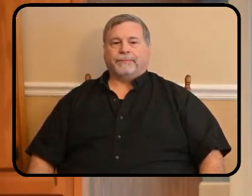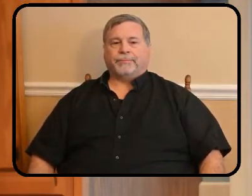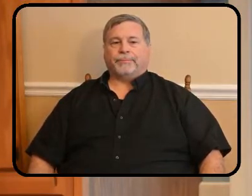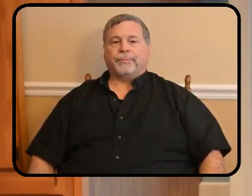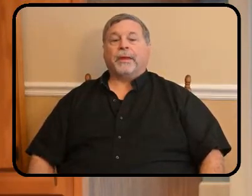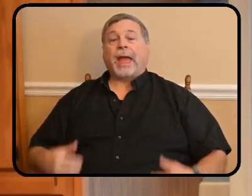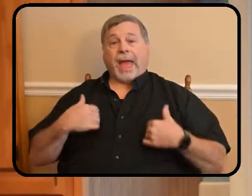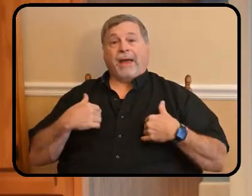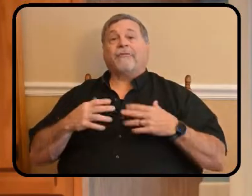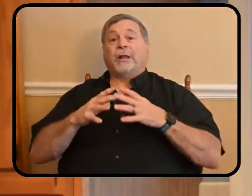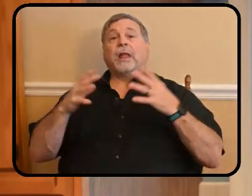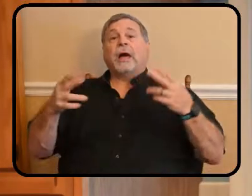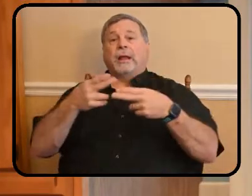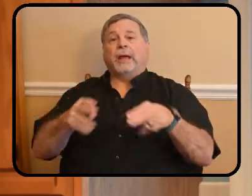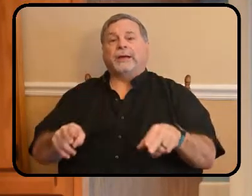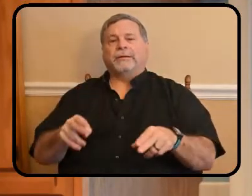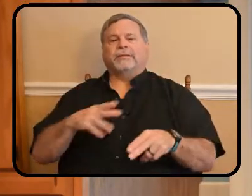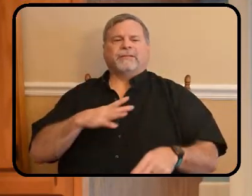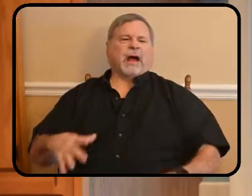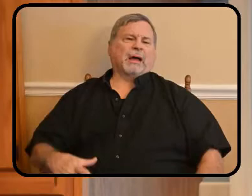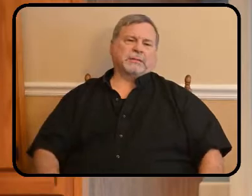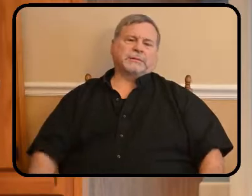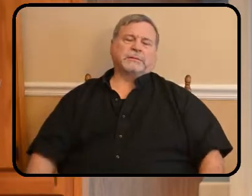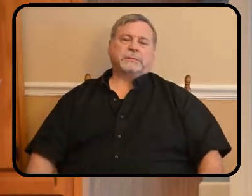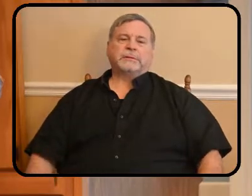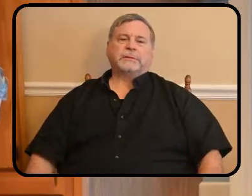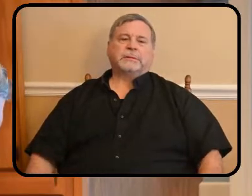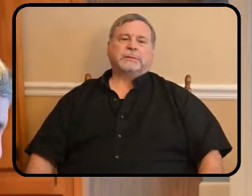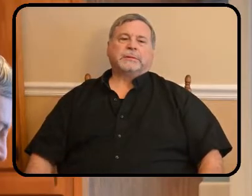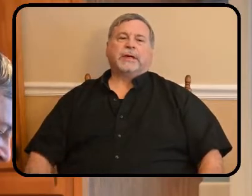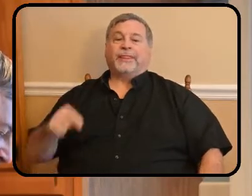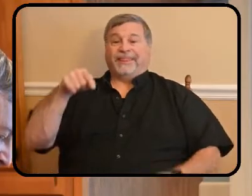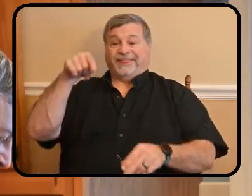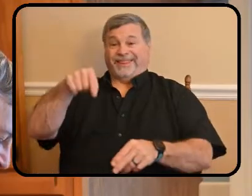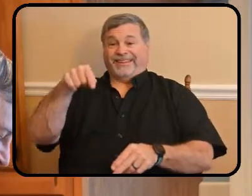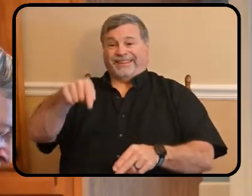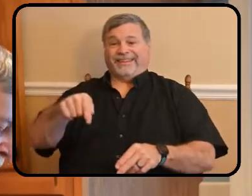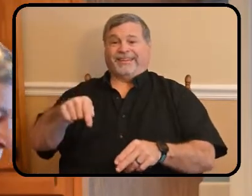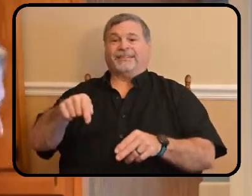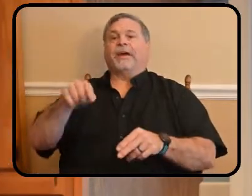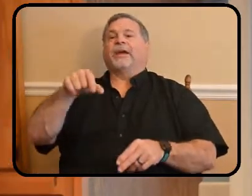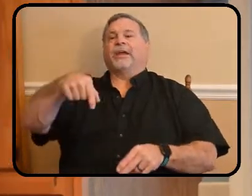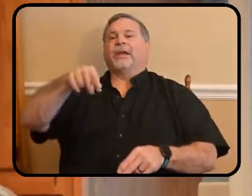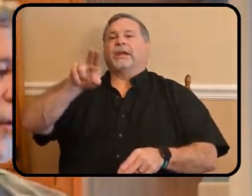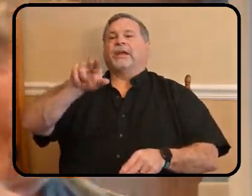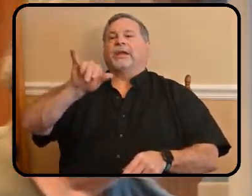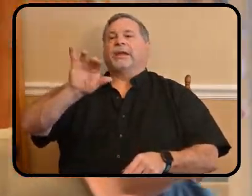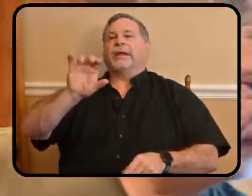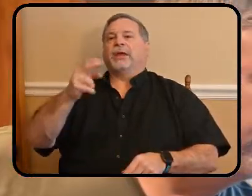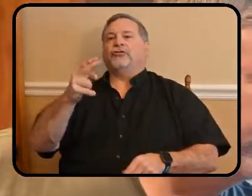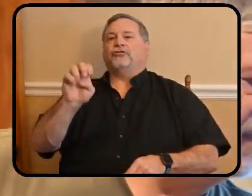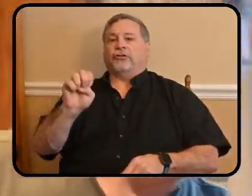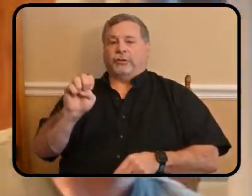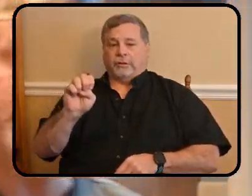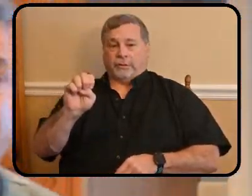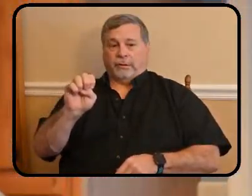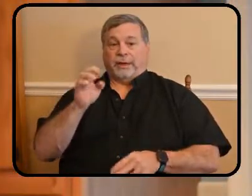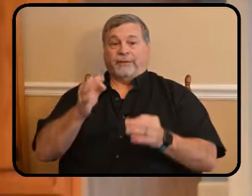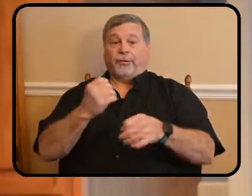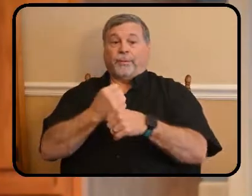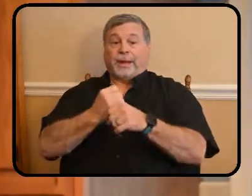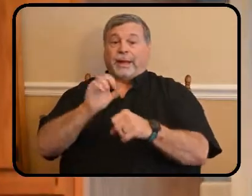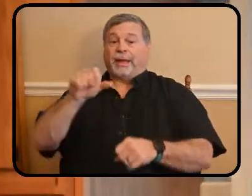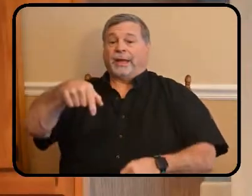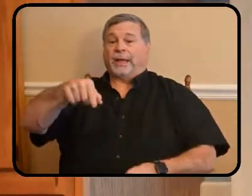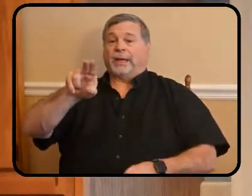So we're going to have a lot of eggs in this, and that's fine. It is an omelet. Now what I would do whenever you're making omelets, I